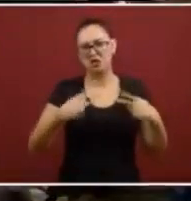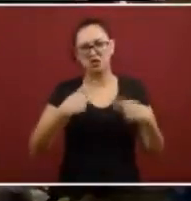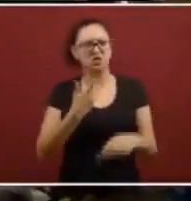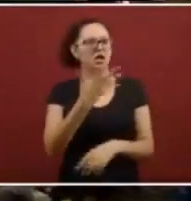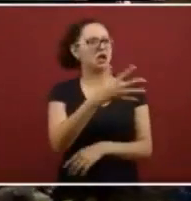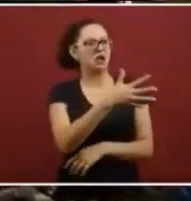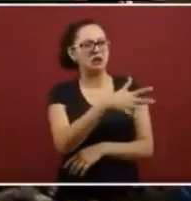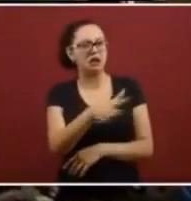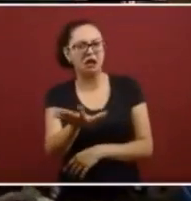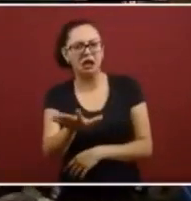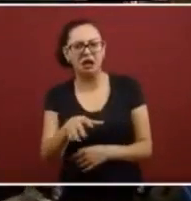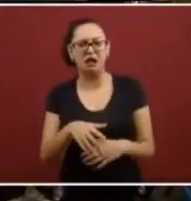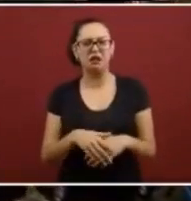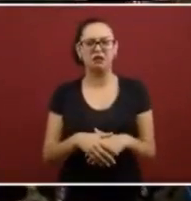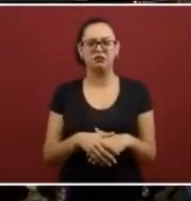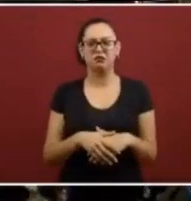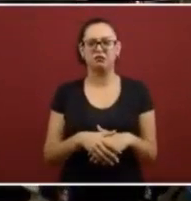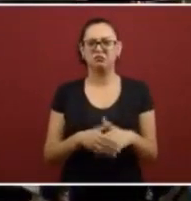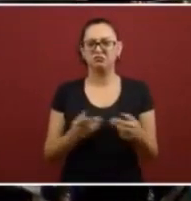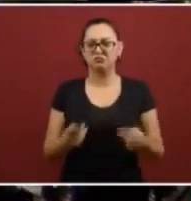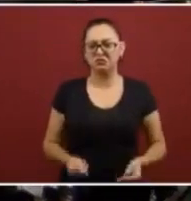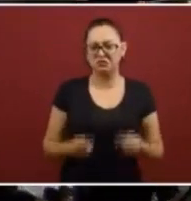consumers in general,